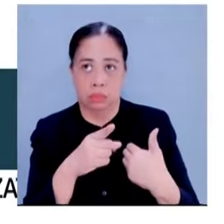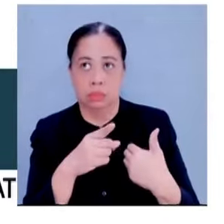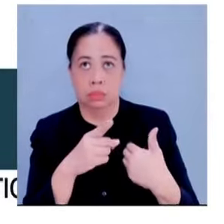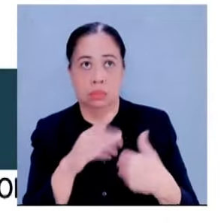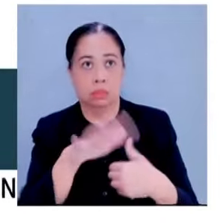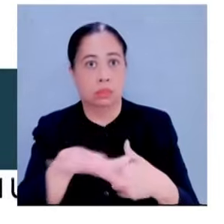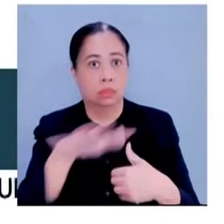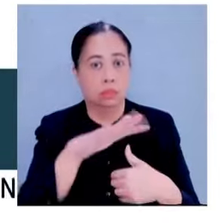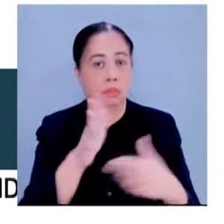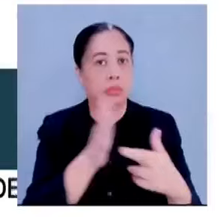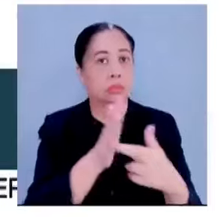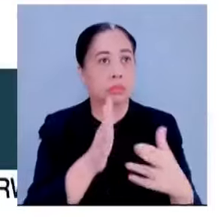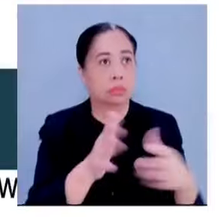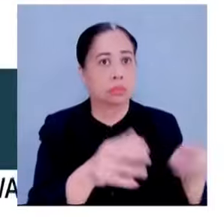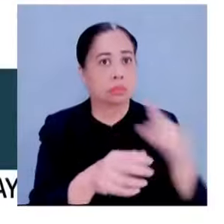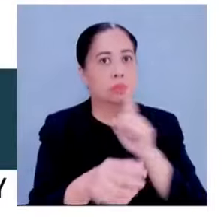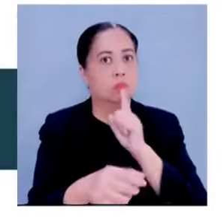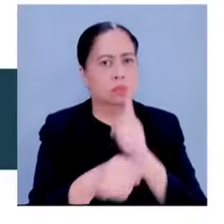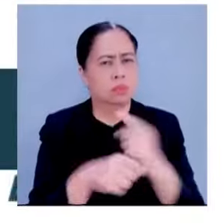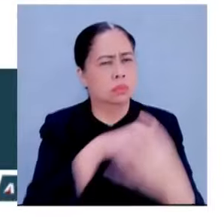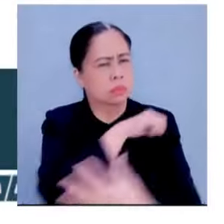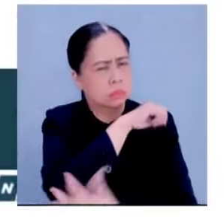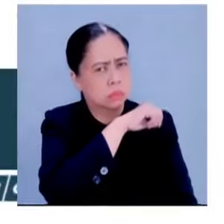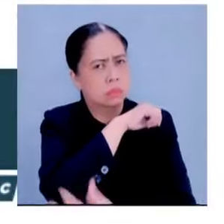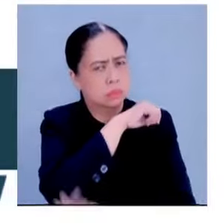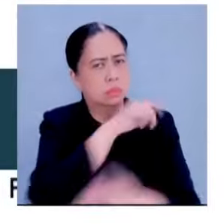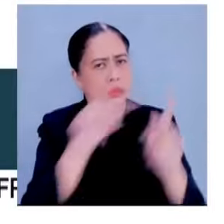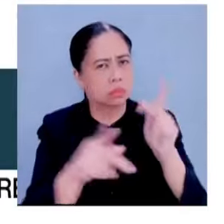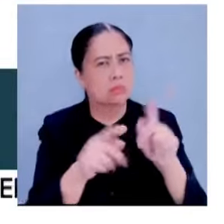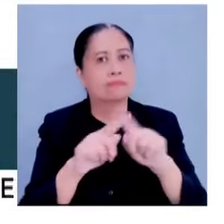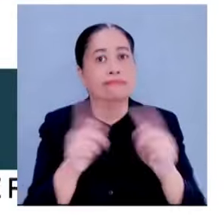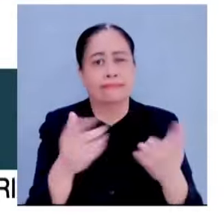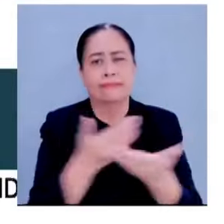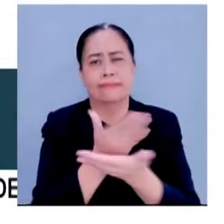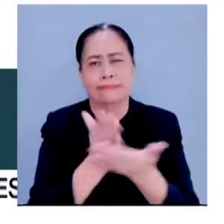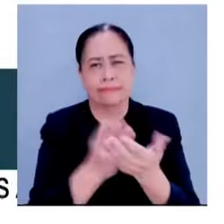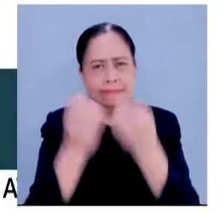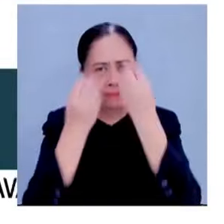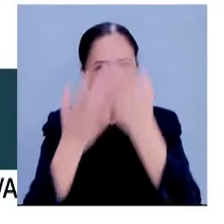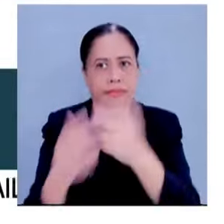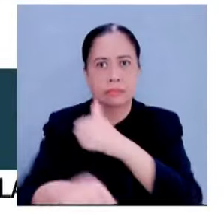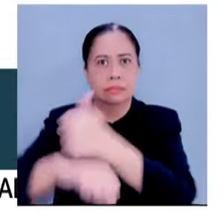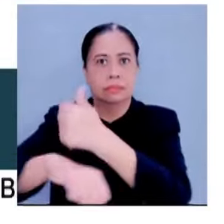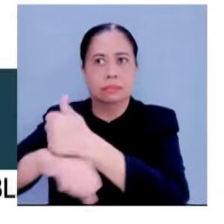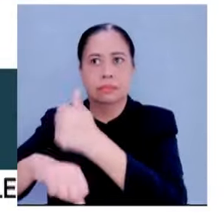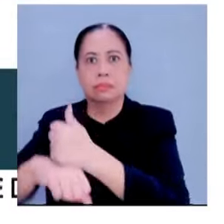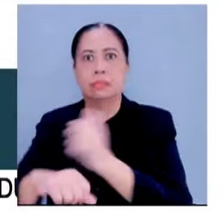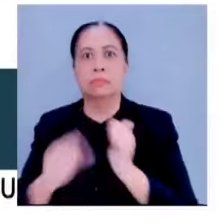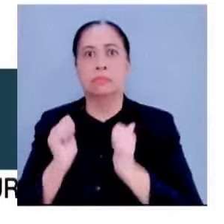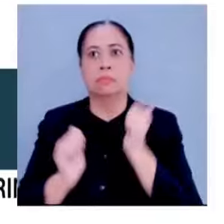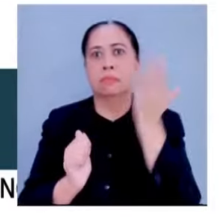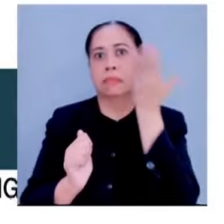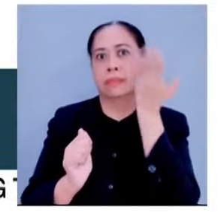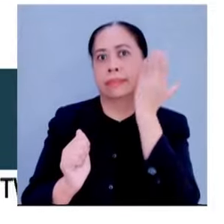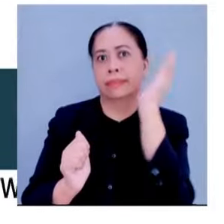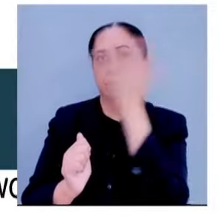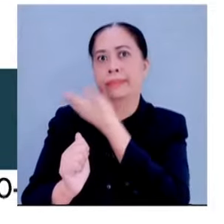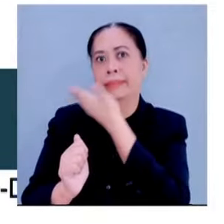those who represent truly marginalized sectors, but there are, has been put up there by political dynasties, you